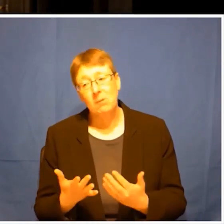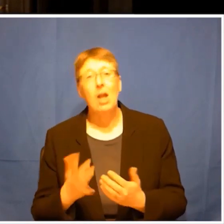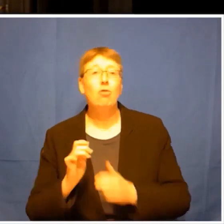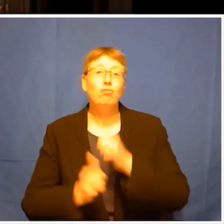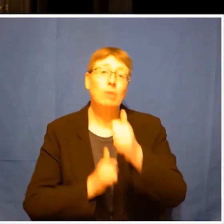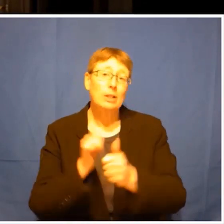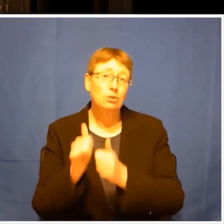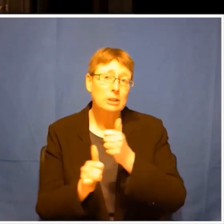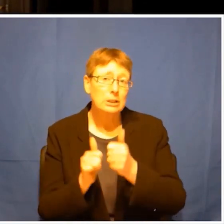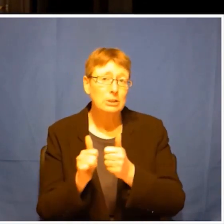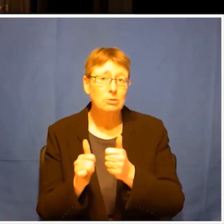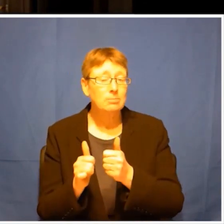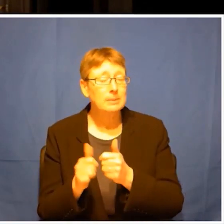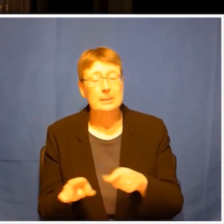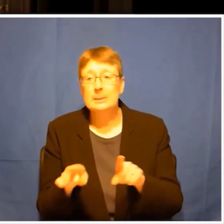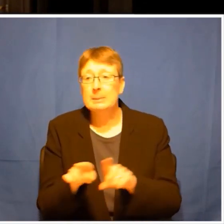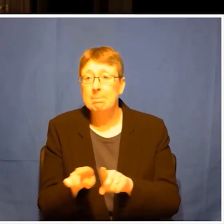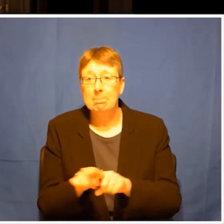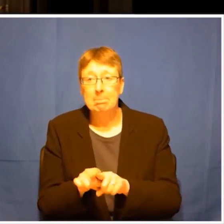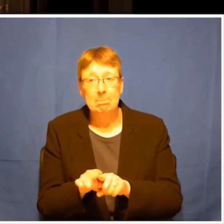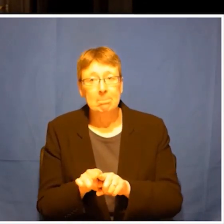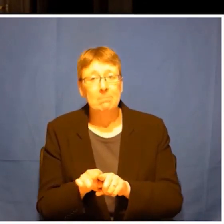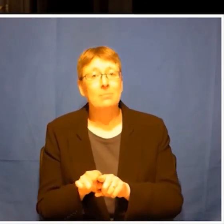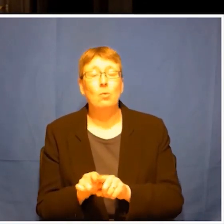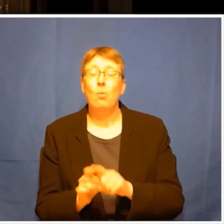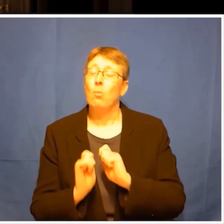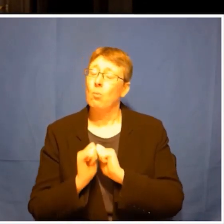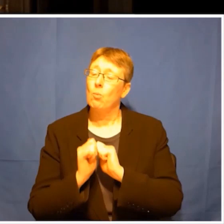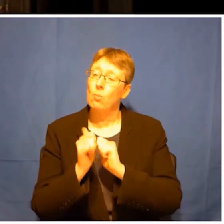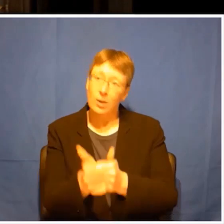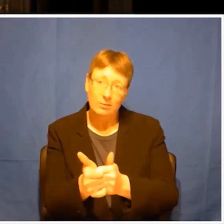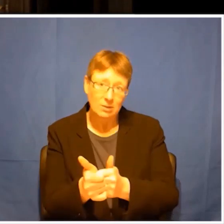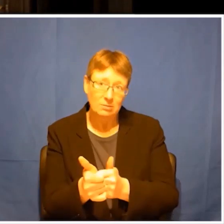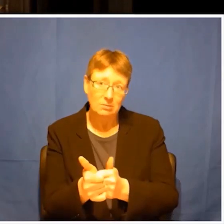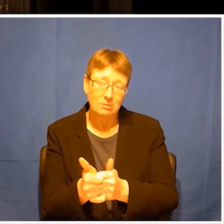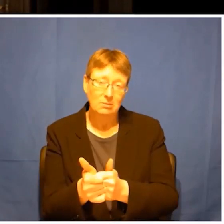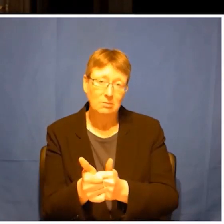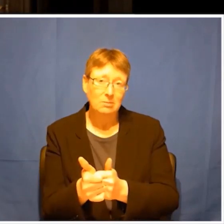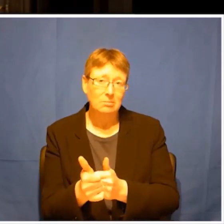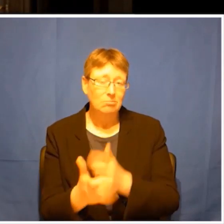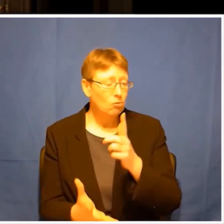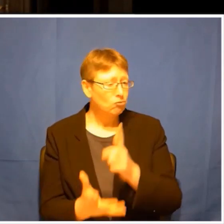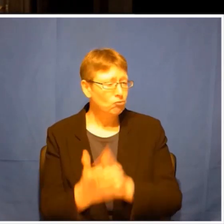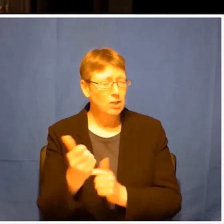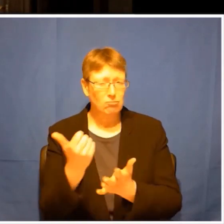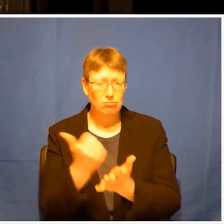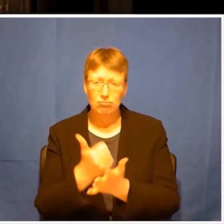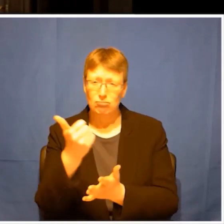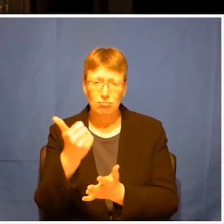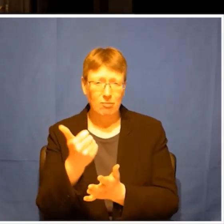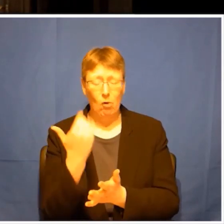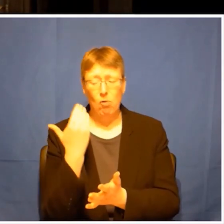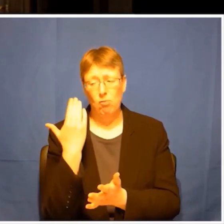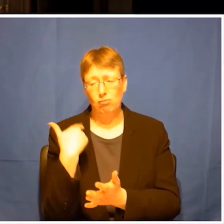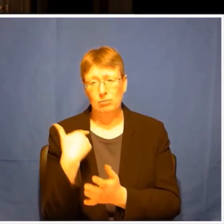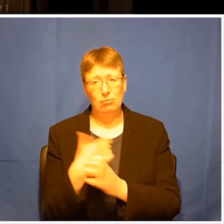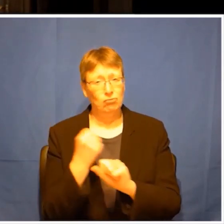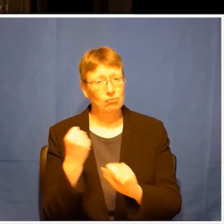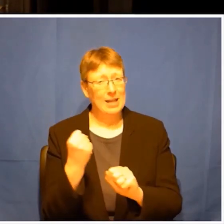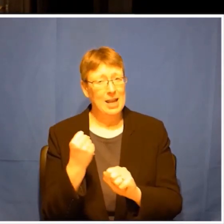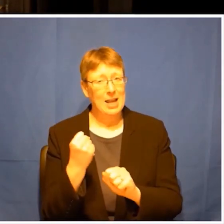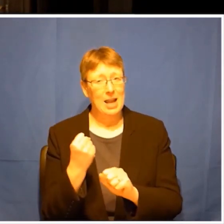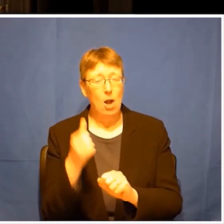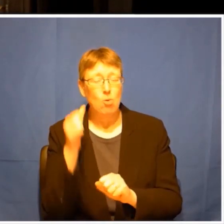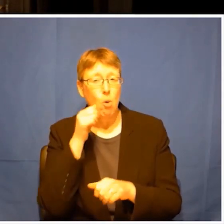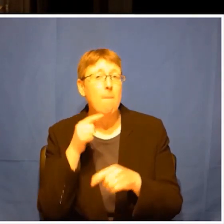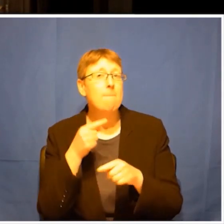Nevertheless, the congratulations are no smaller, so well done, fantastic achievement on completing your latest degree. I know that the majority